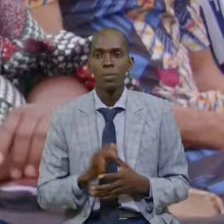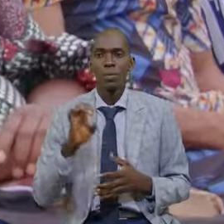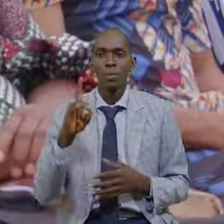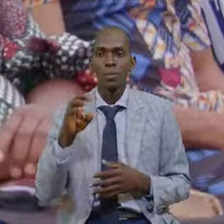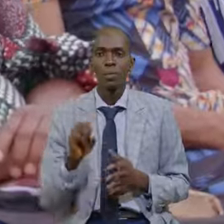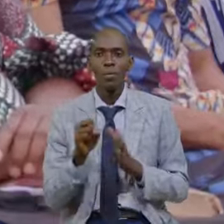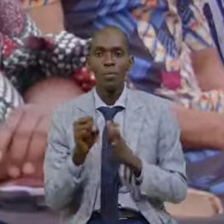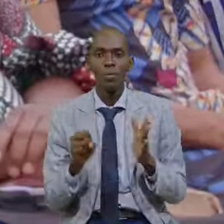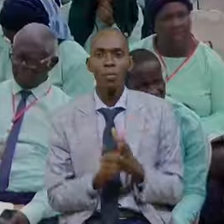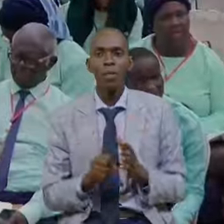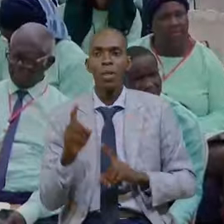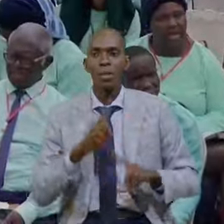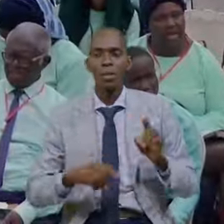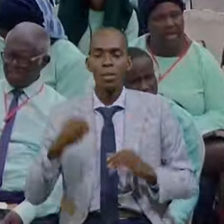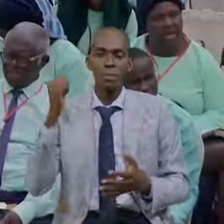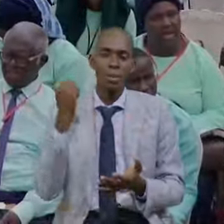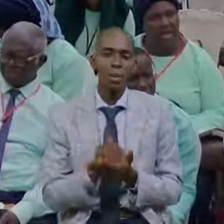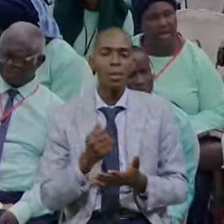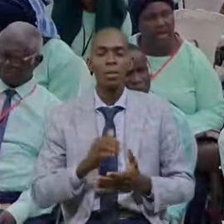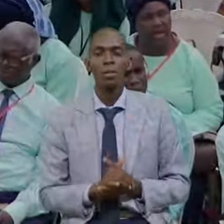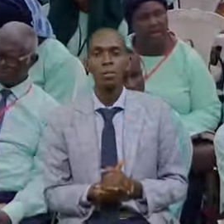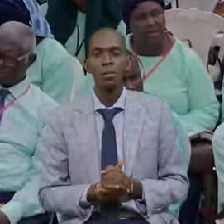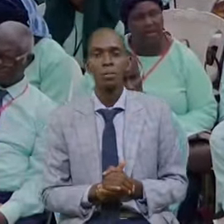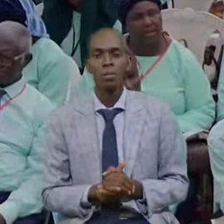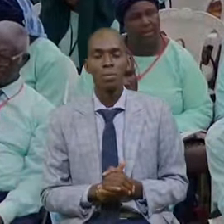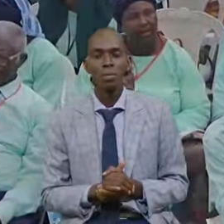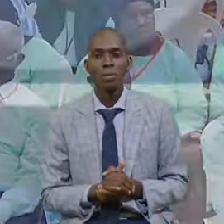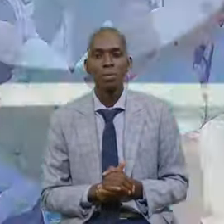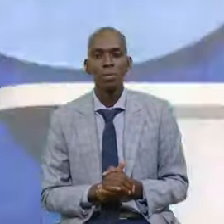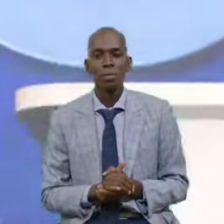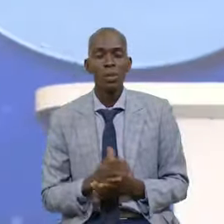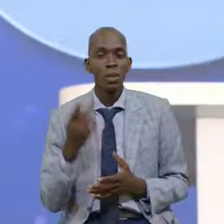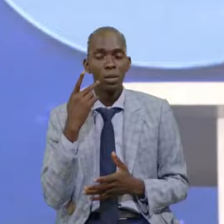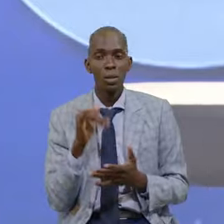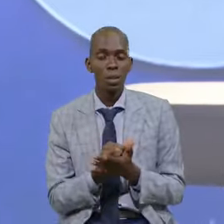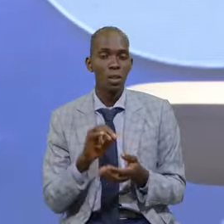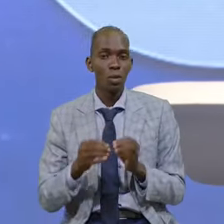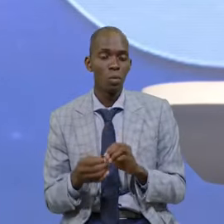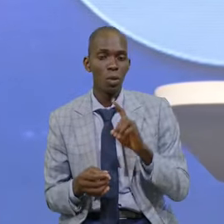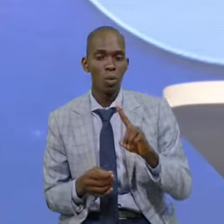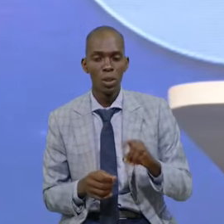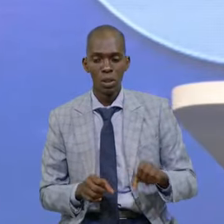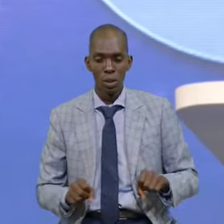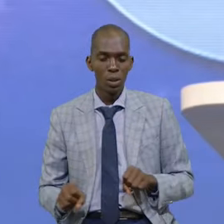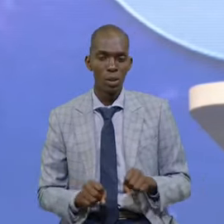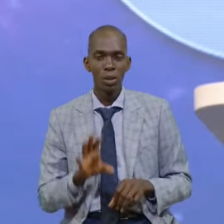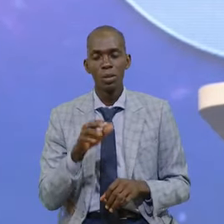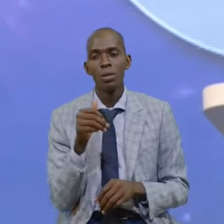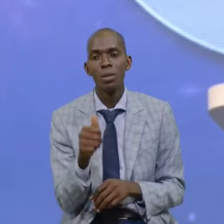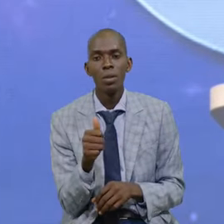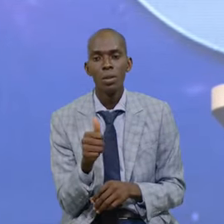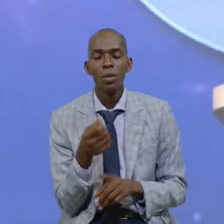shout amen. Look at that number one there. Shake yourself from